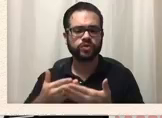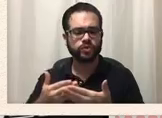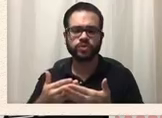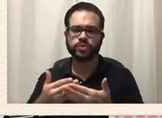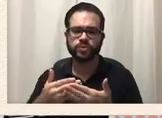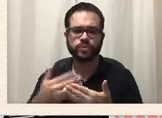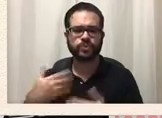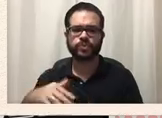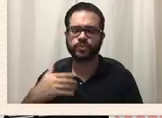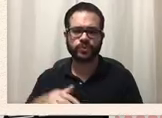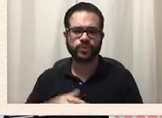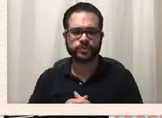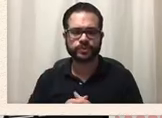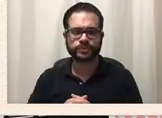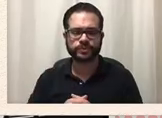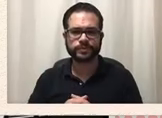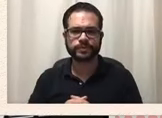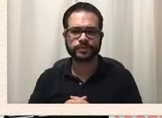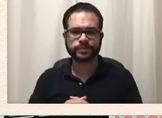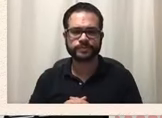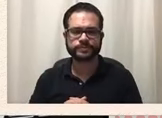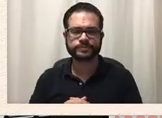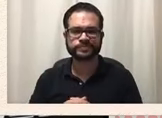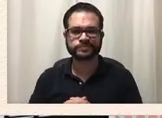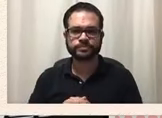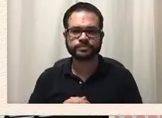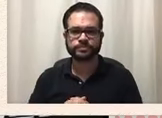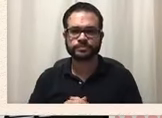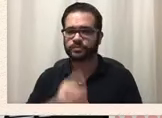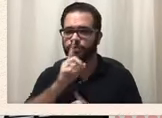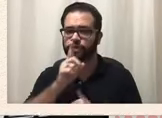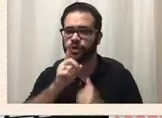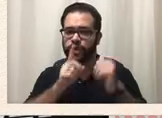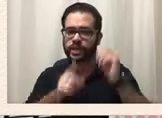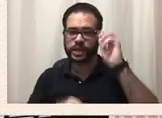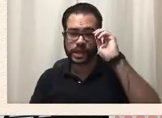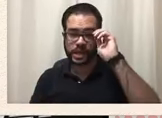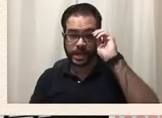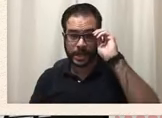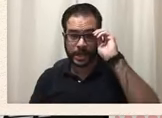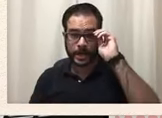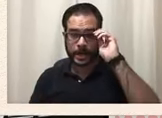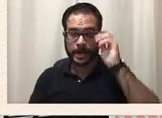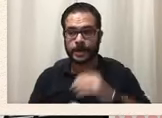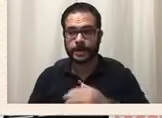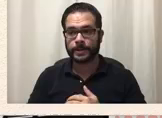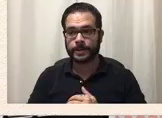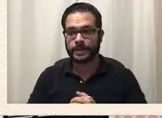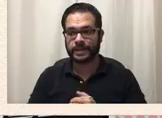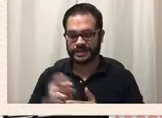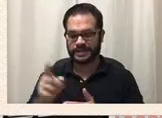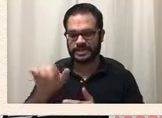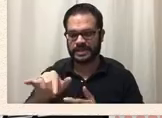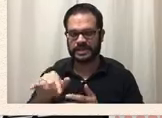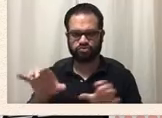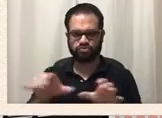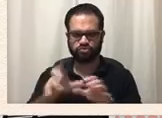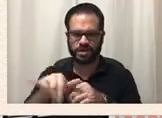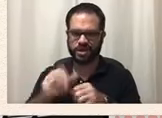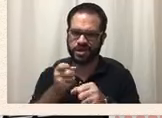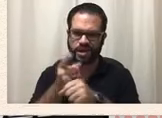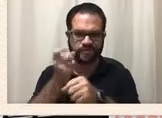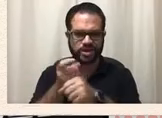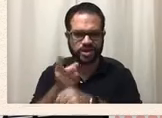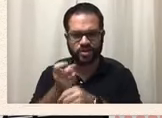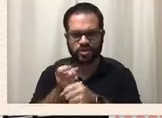heart. Very, you know, because I used to do that every year, you know, love doing it. To see the